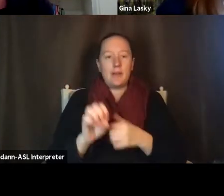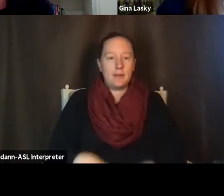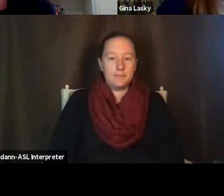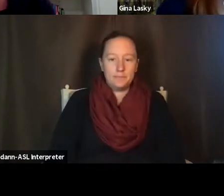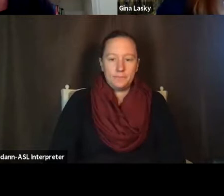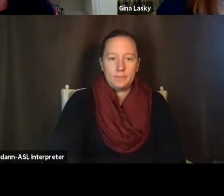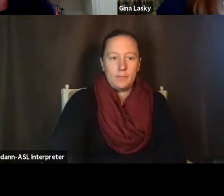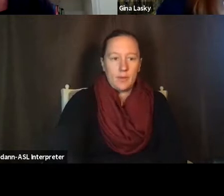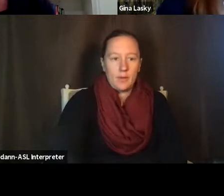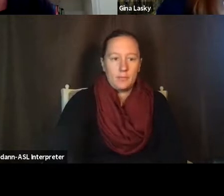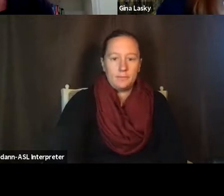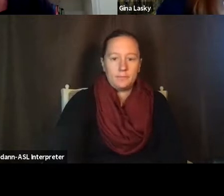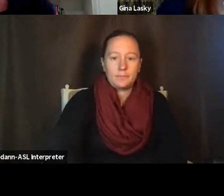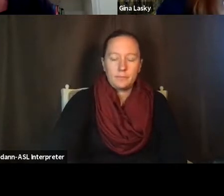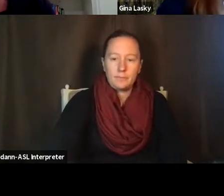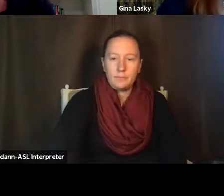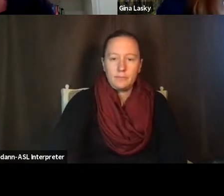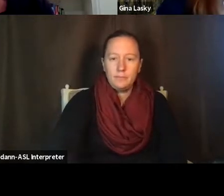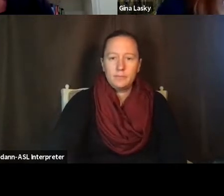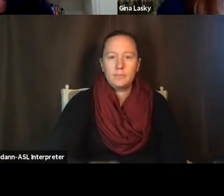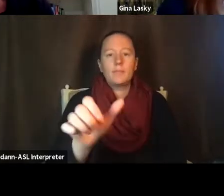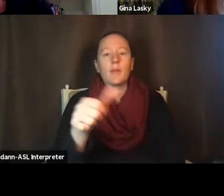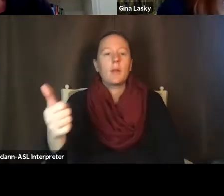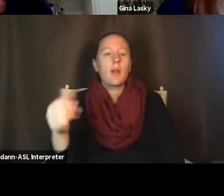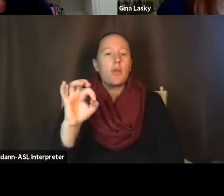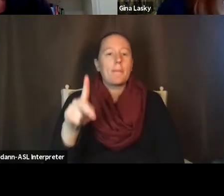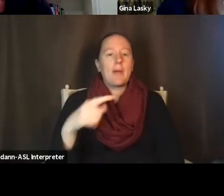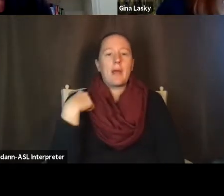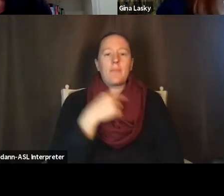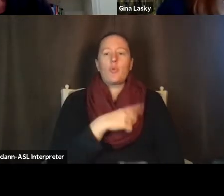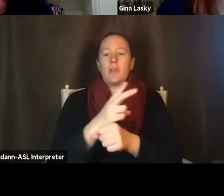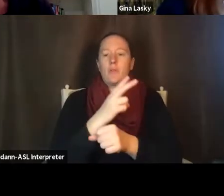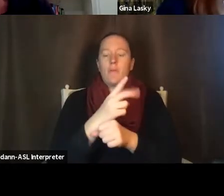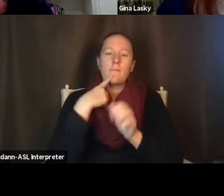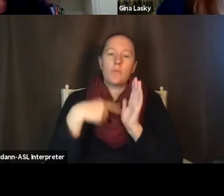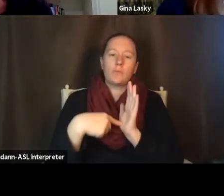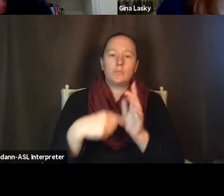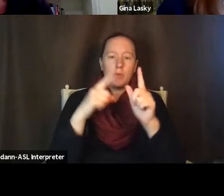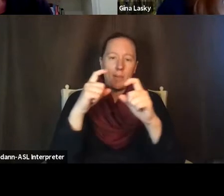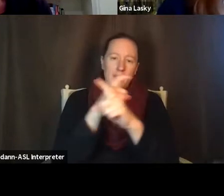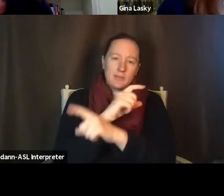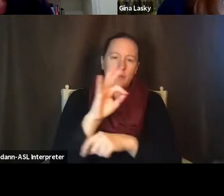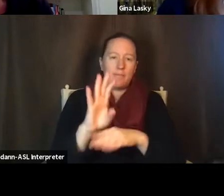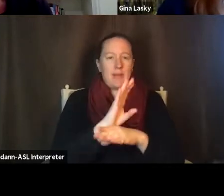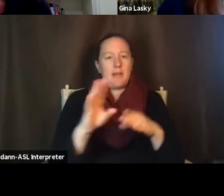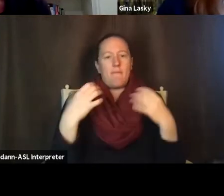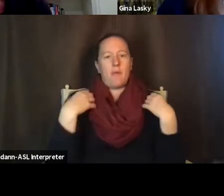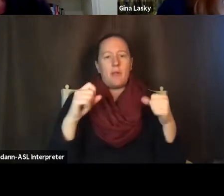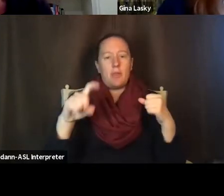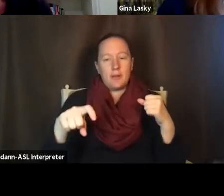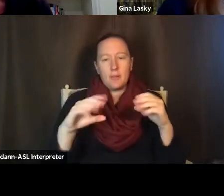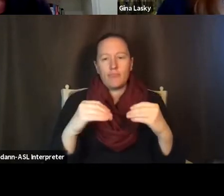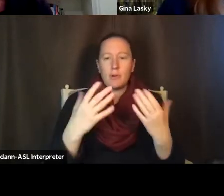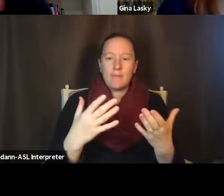Lastly, I wanted to show one example of a map that we used and created to illustrate the complexity of behavioral health need, the provider network, and the